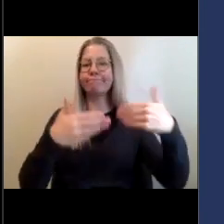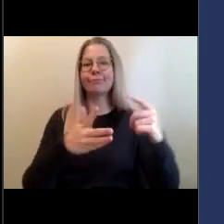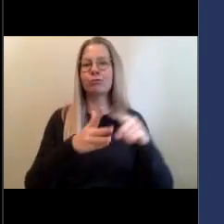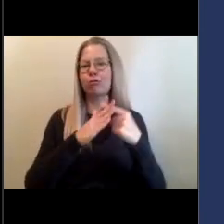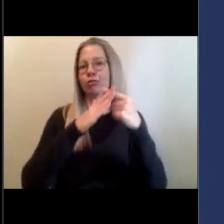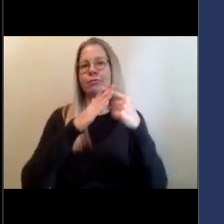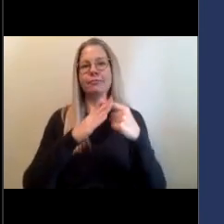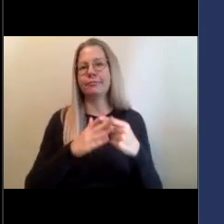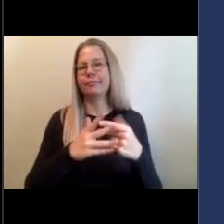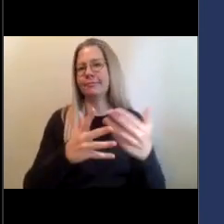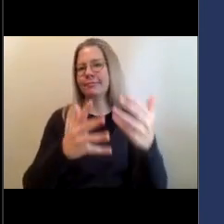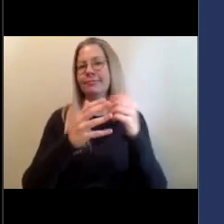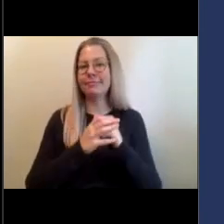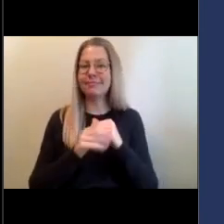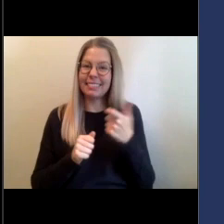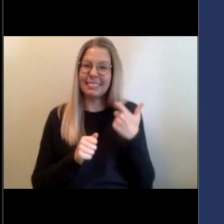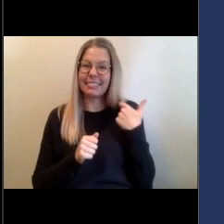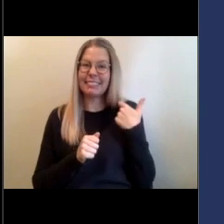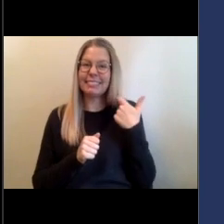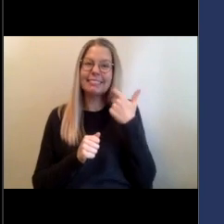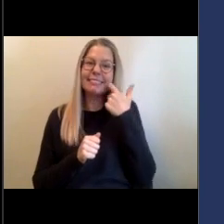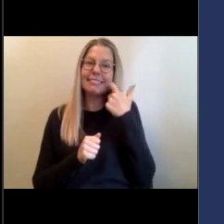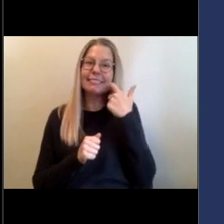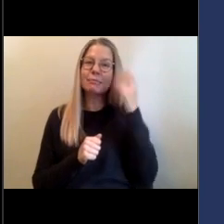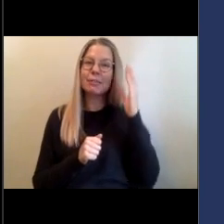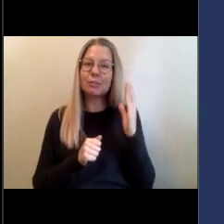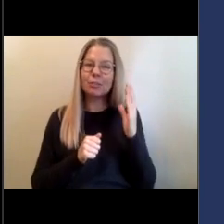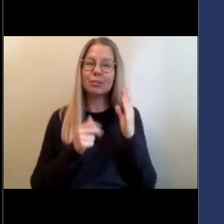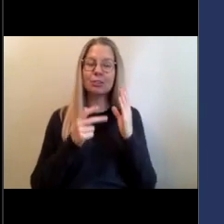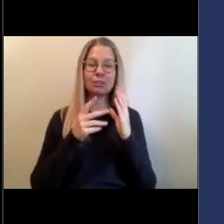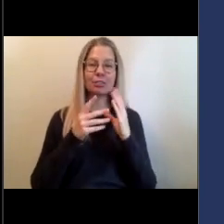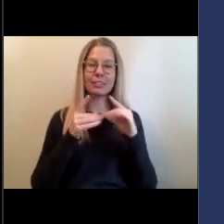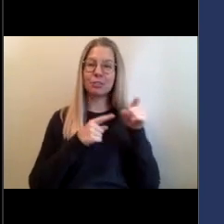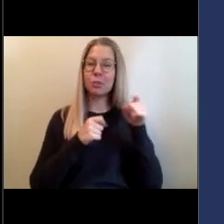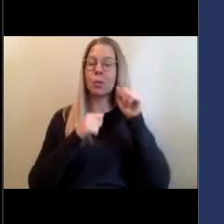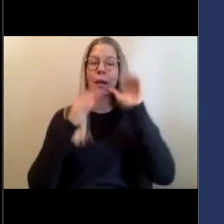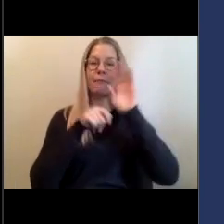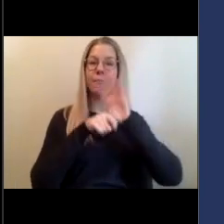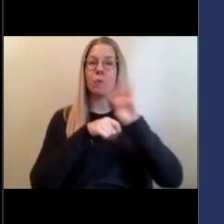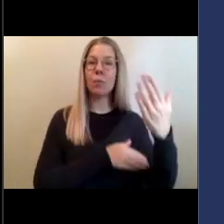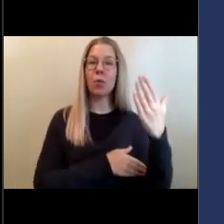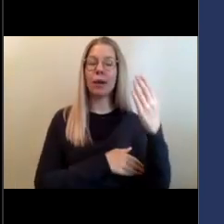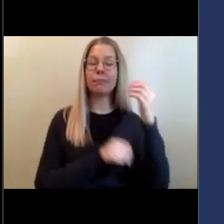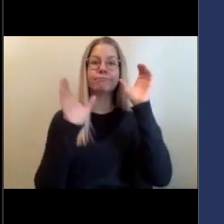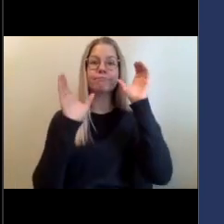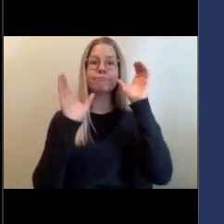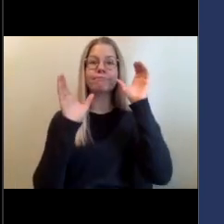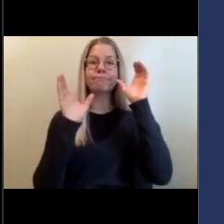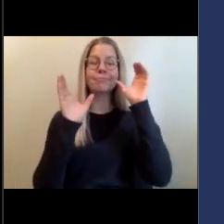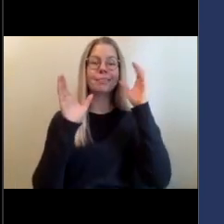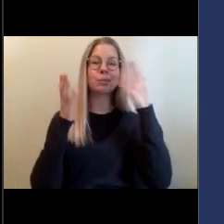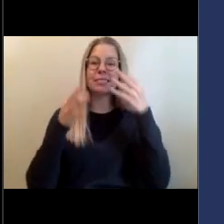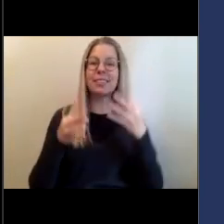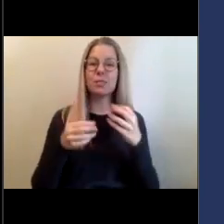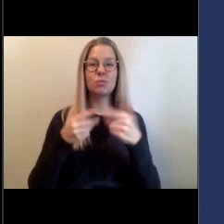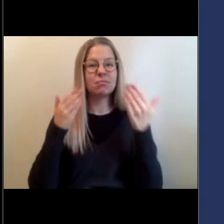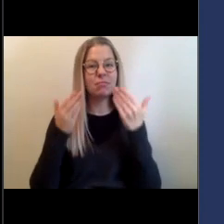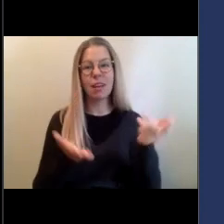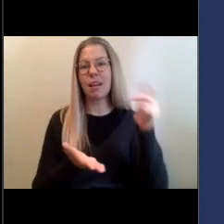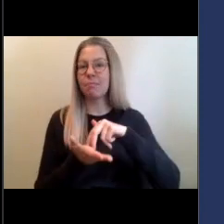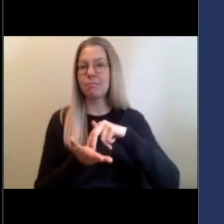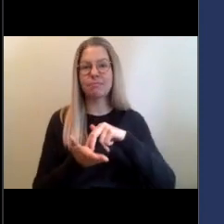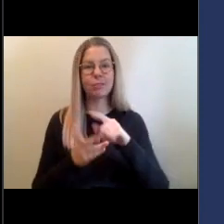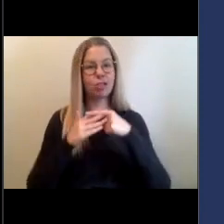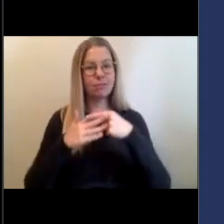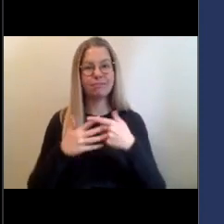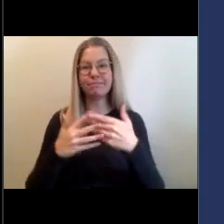what it's like at 4 in the morning, because they wake up at 4 and can't get back to sleep. And also mentioned, she also mentioned that,